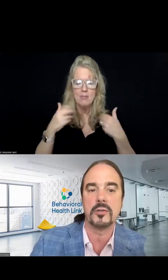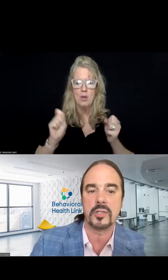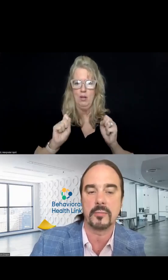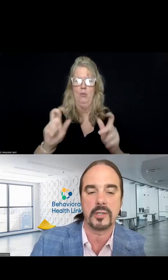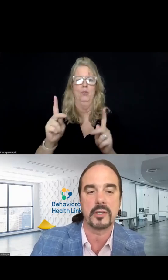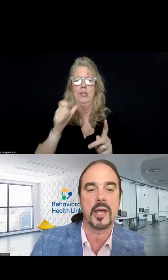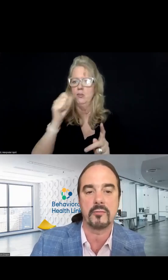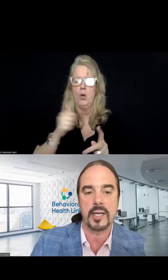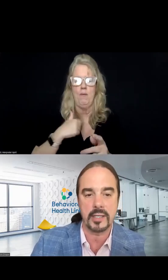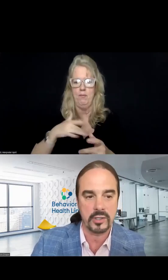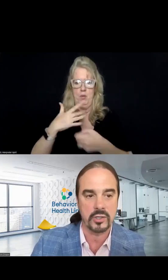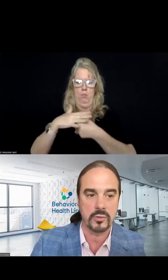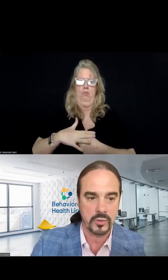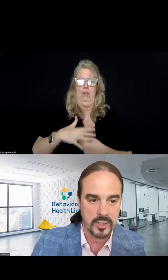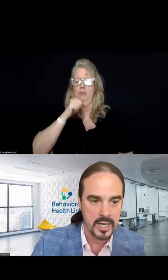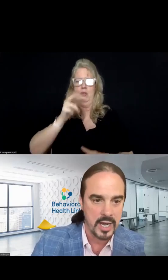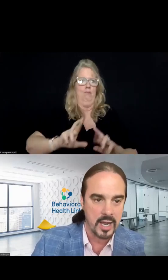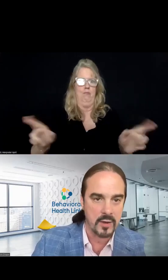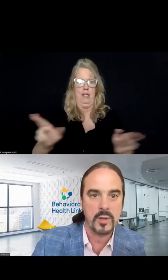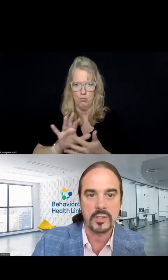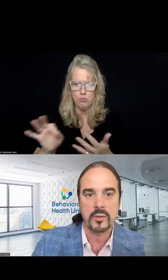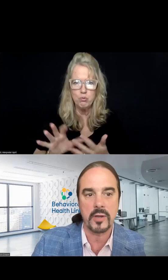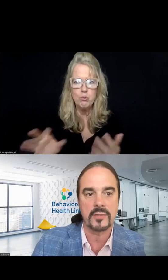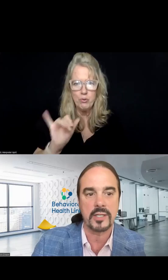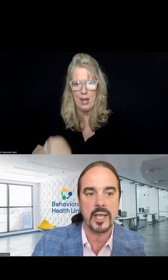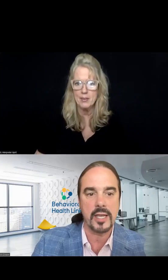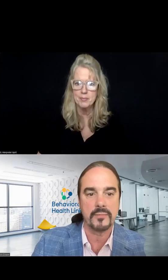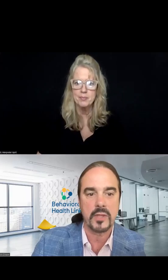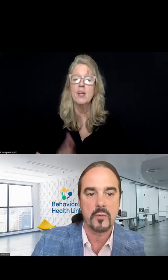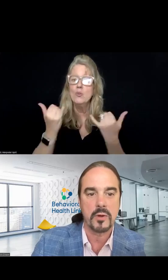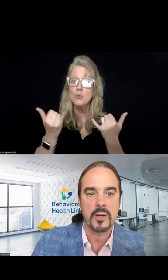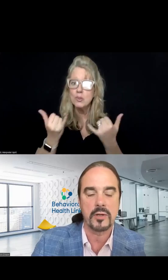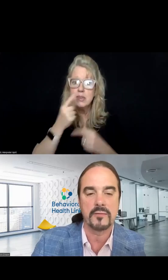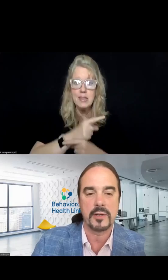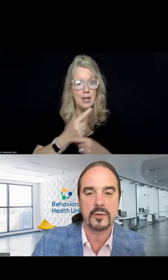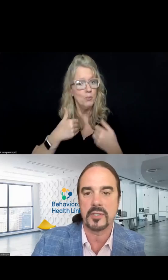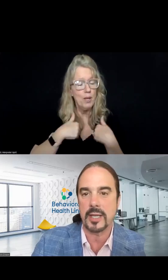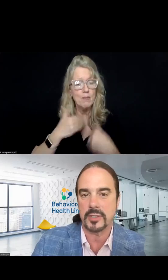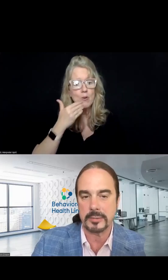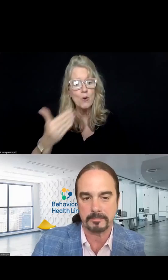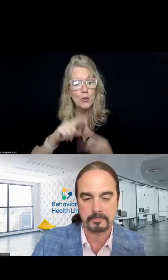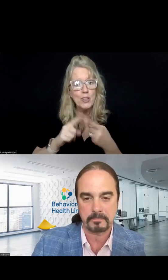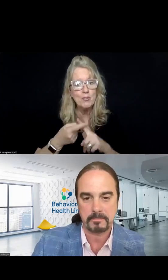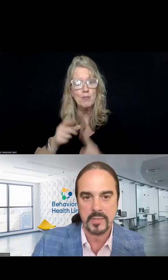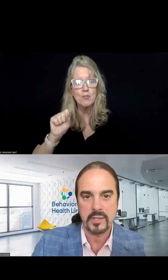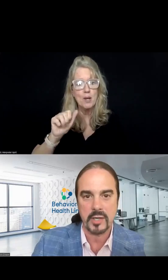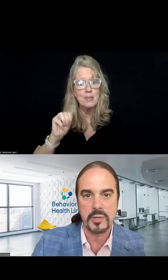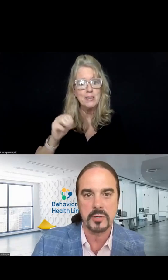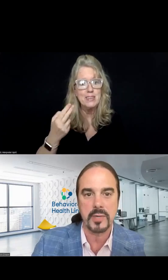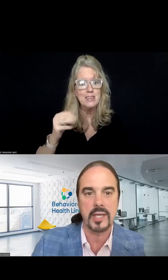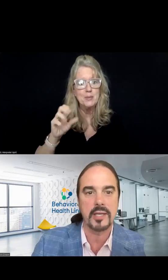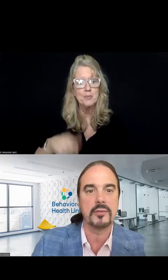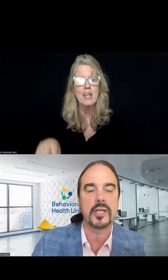pressured to choose something that they're not ready to choose. We also have today our good friend from SAMHSA,